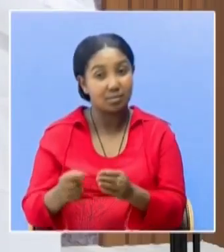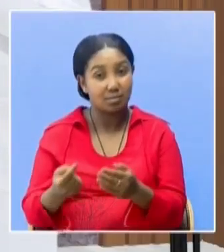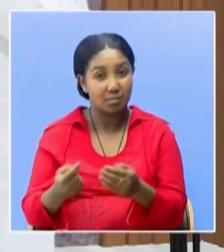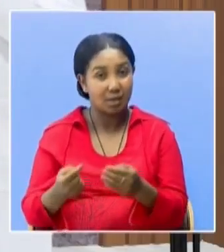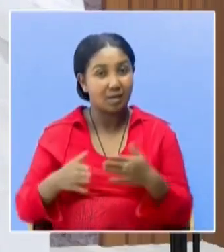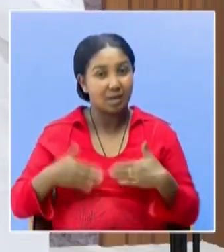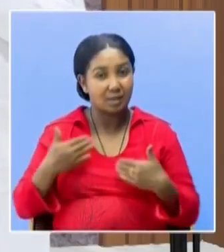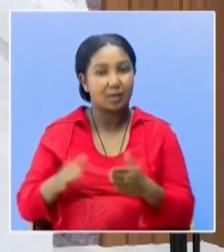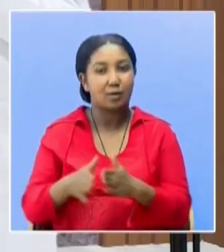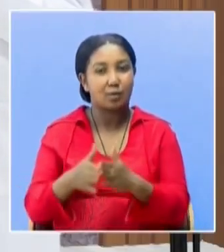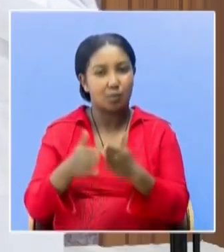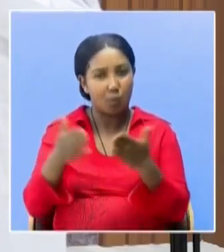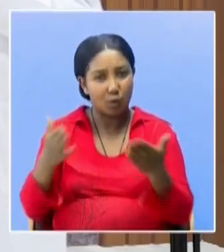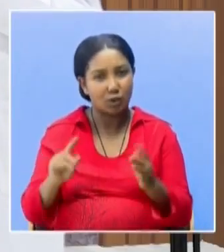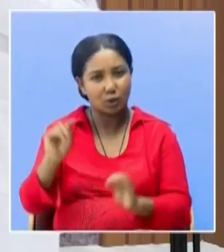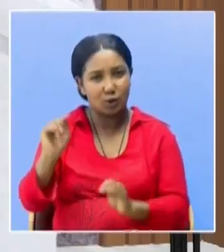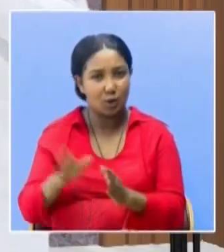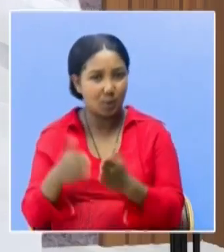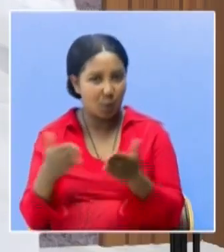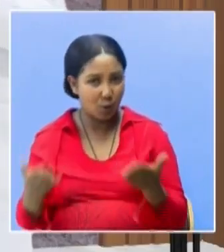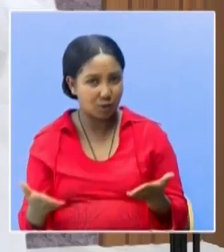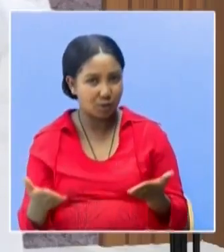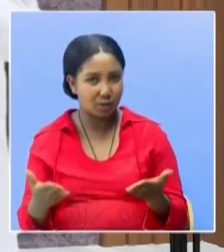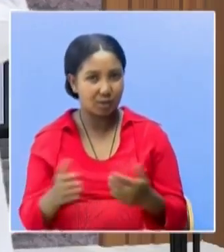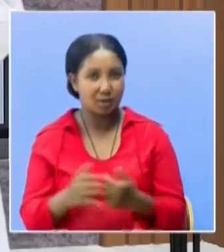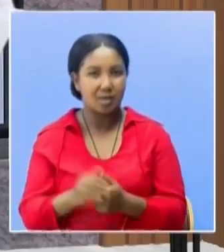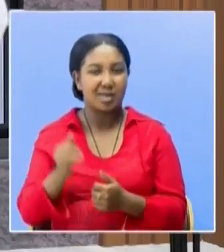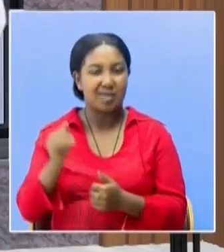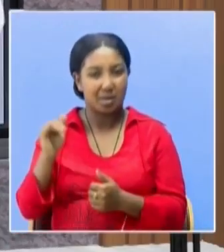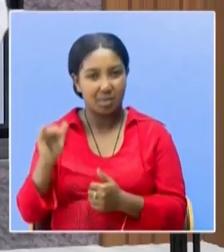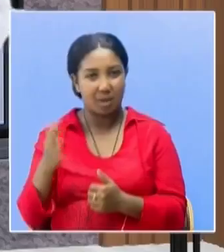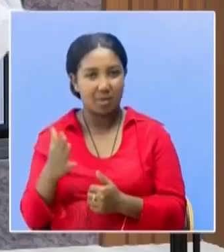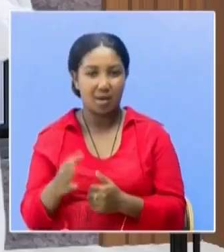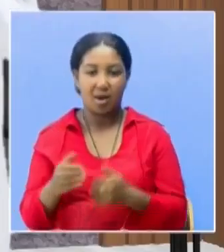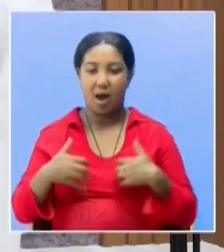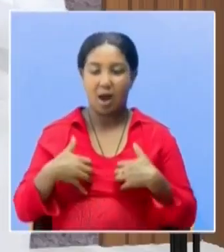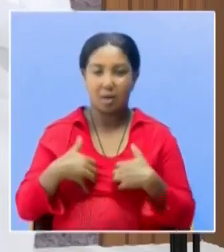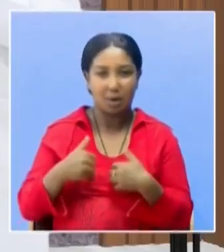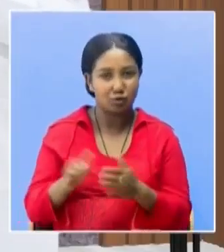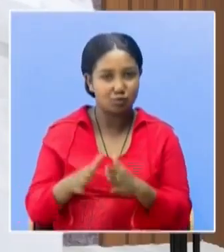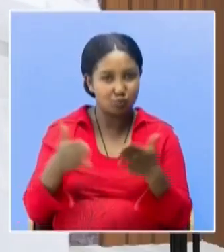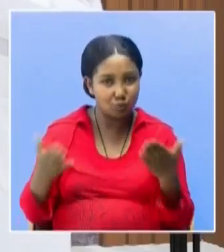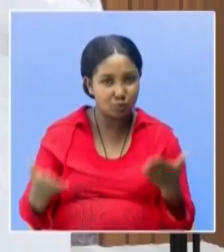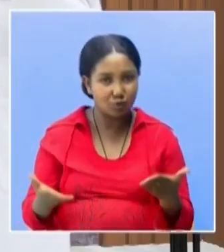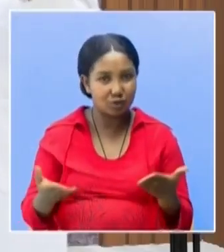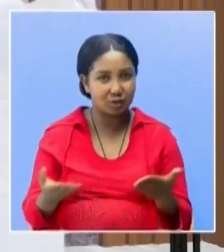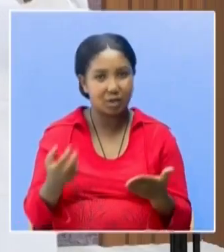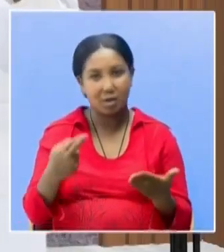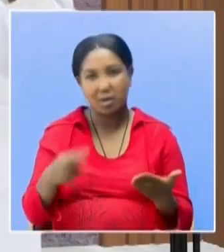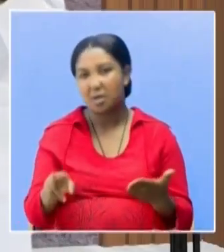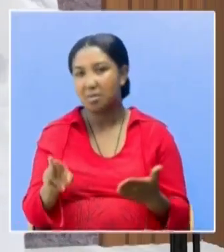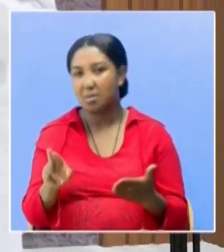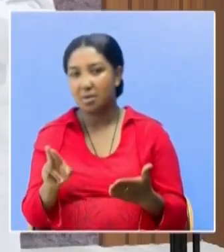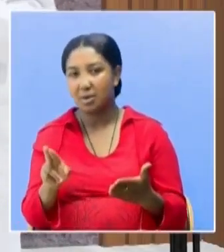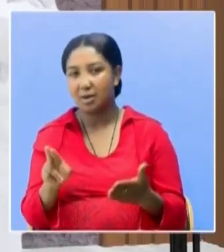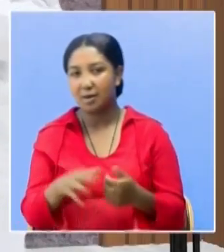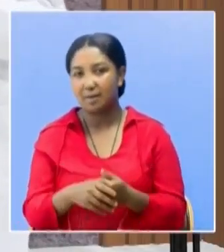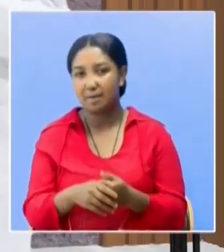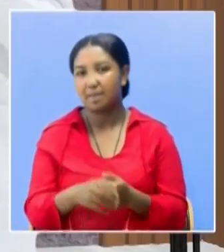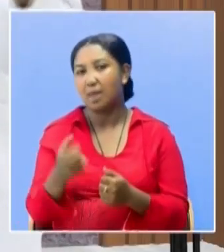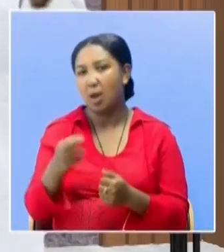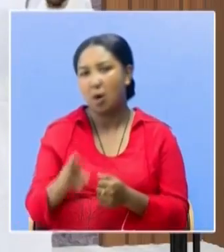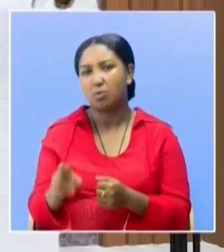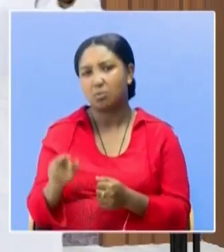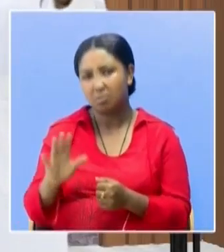books. Storybooks, there is maybe animals book, right? It's maybe fable, or